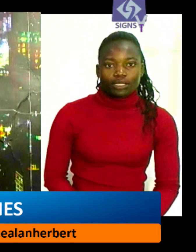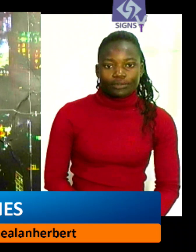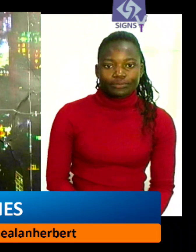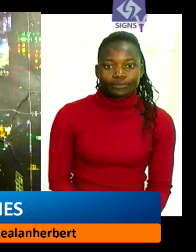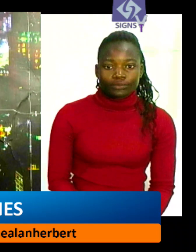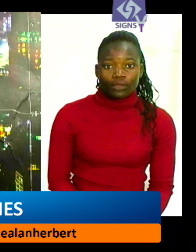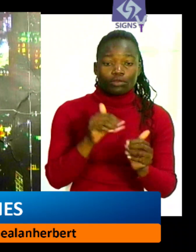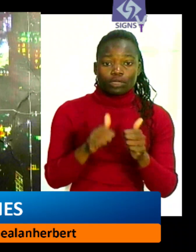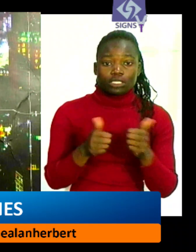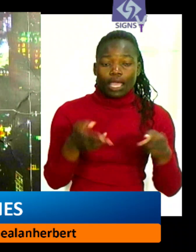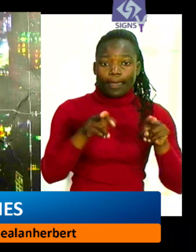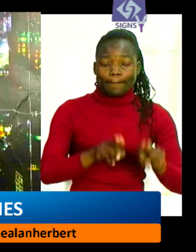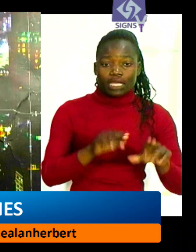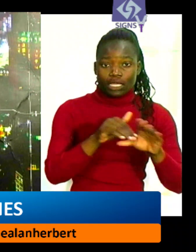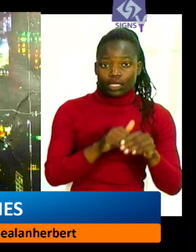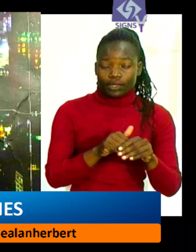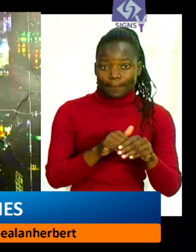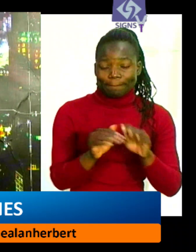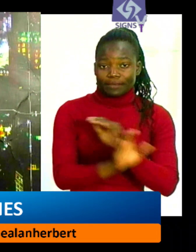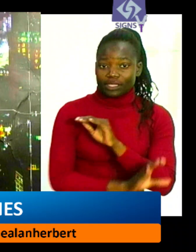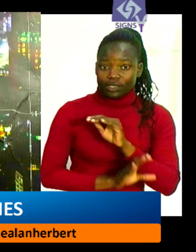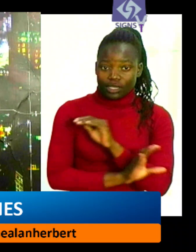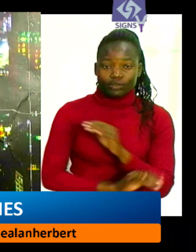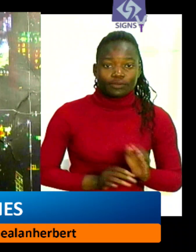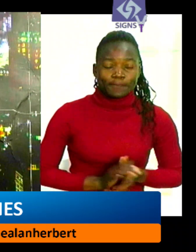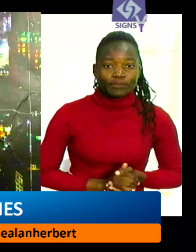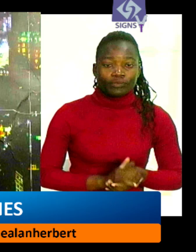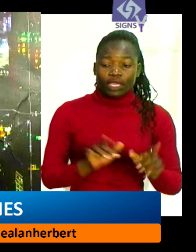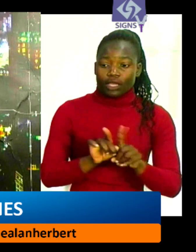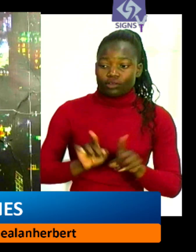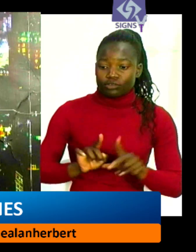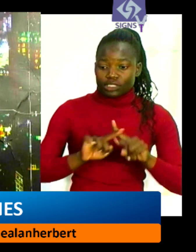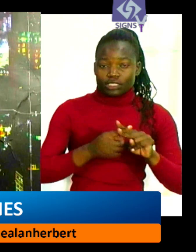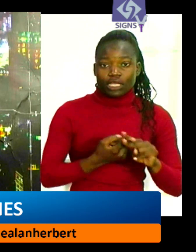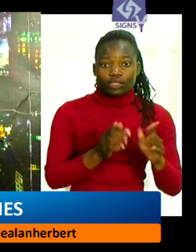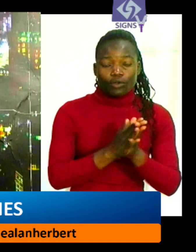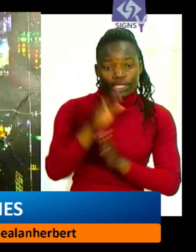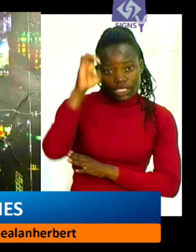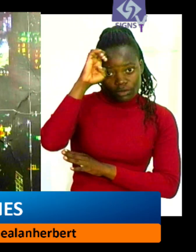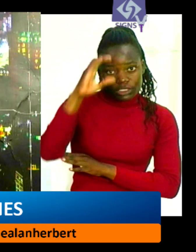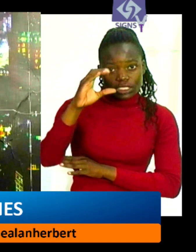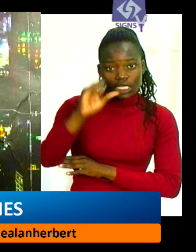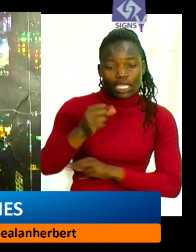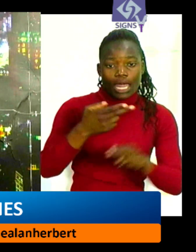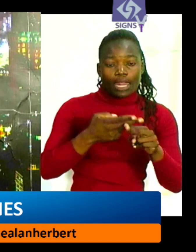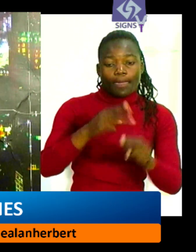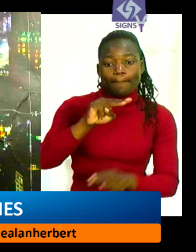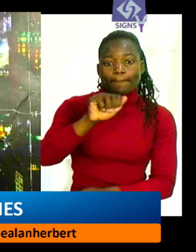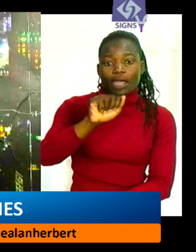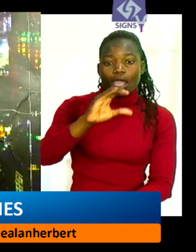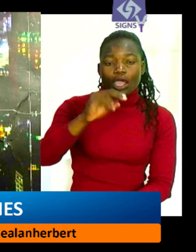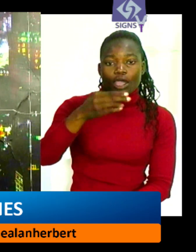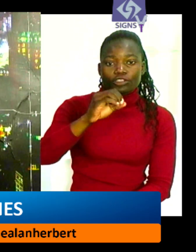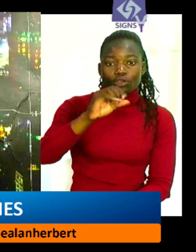Wafula, and these are the stories that are making headlines in the country. And we started off with Education CS